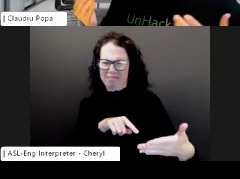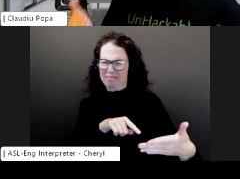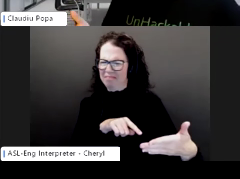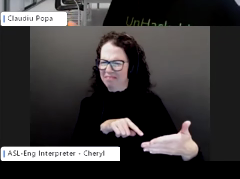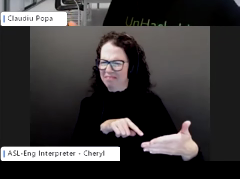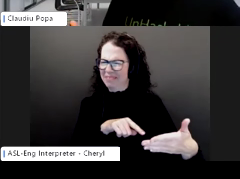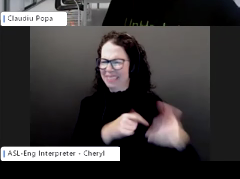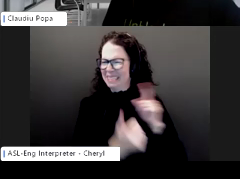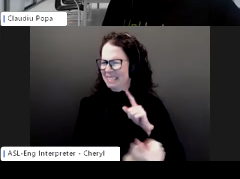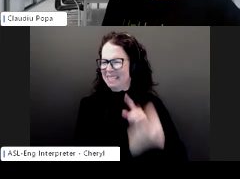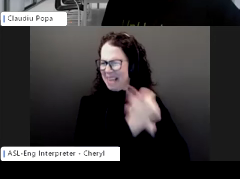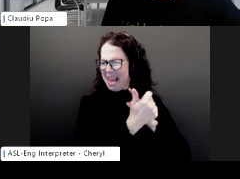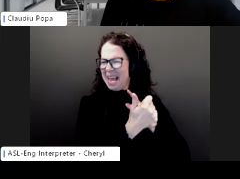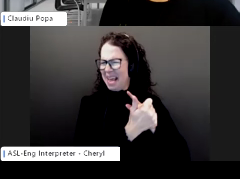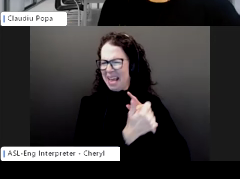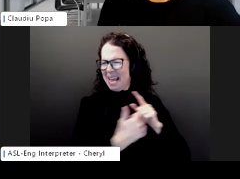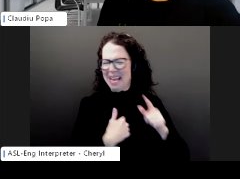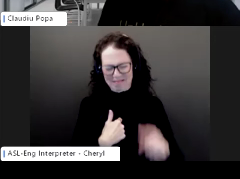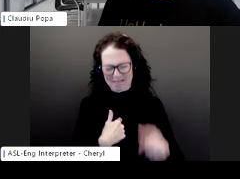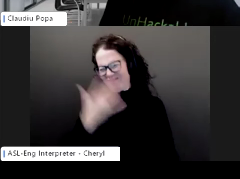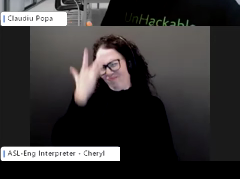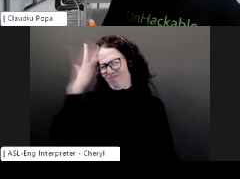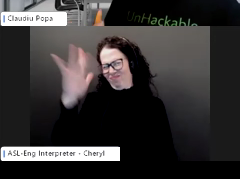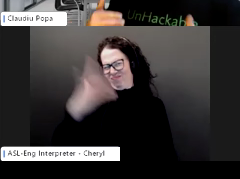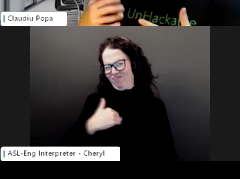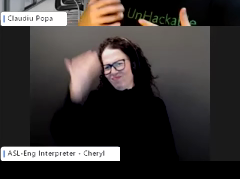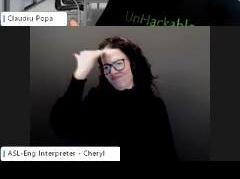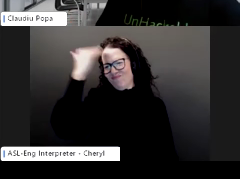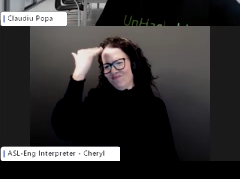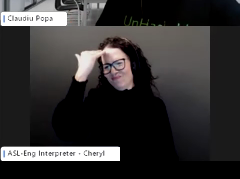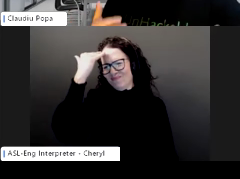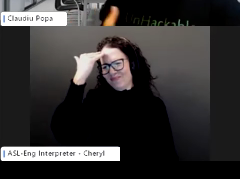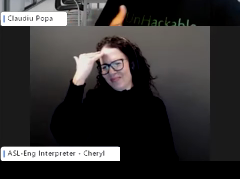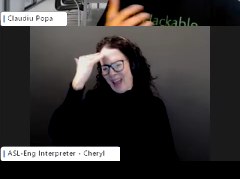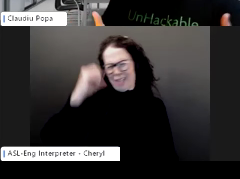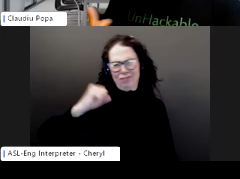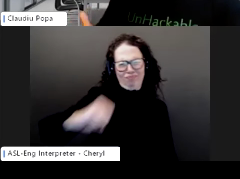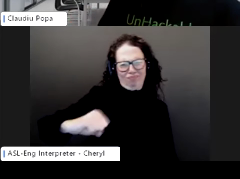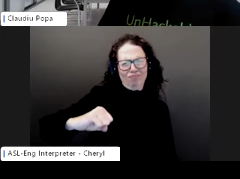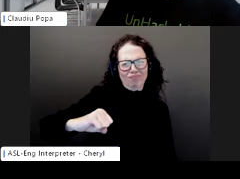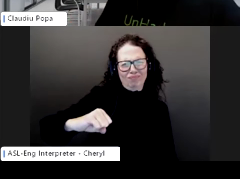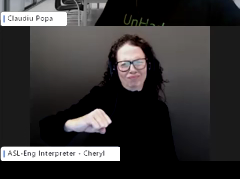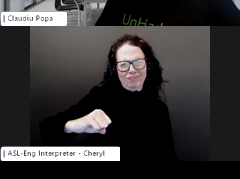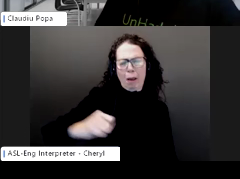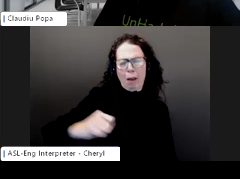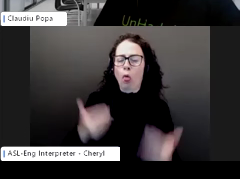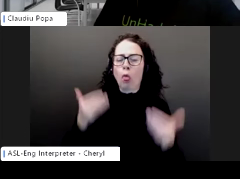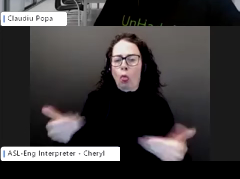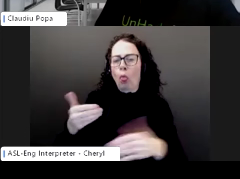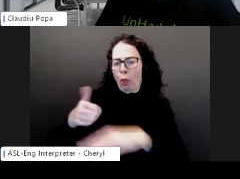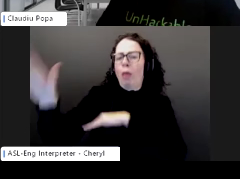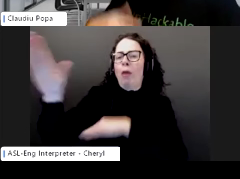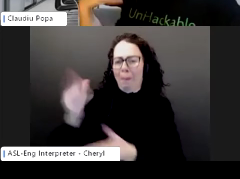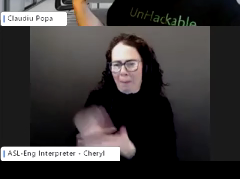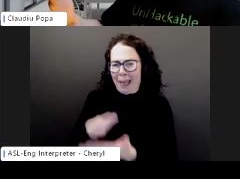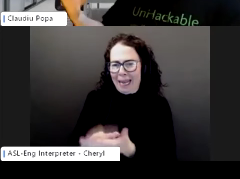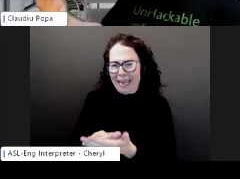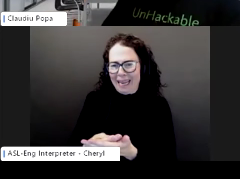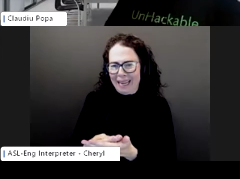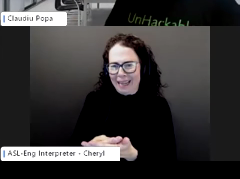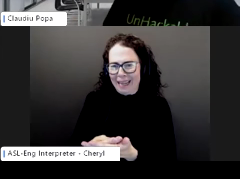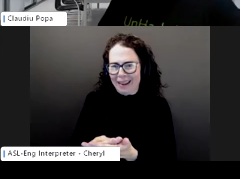I can see them coming a mile away. And I will resist. I'm not just going to send my money willy-nilly. And then you get